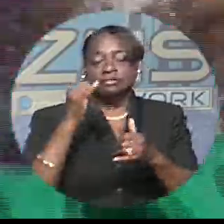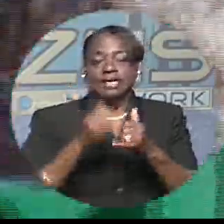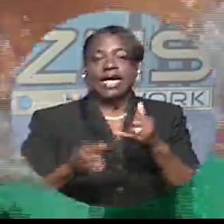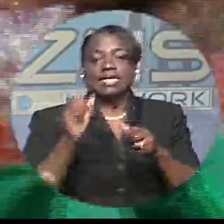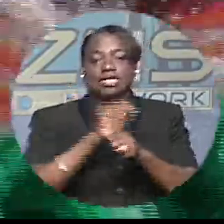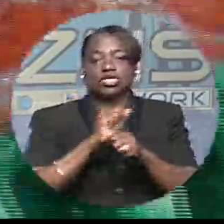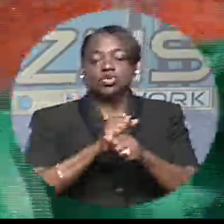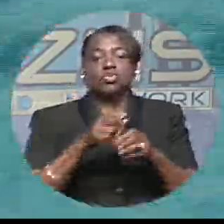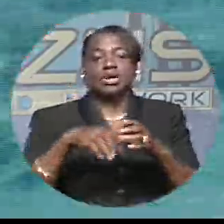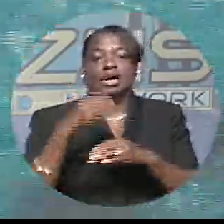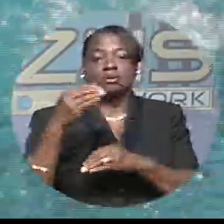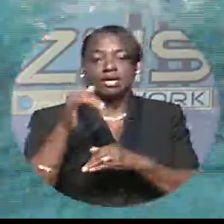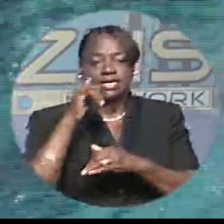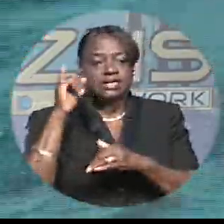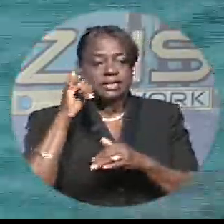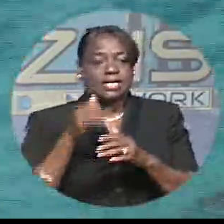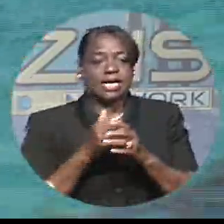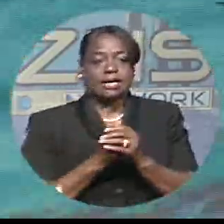of Coach Andy Knowles.